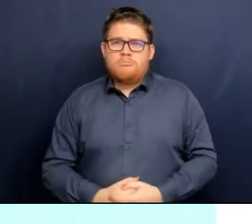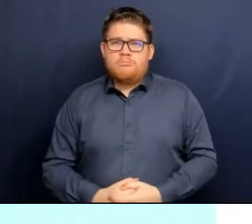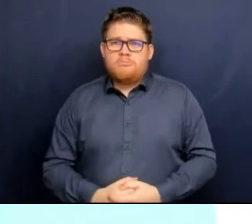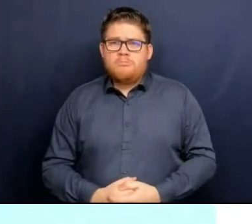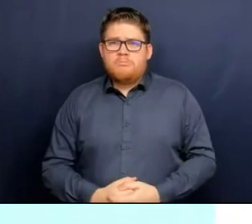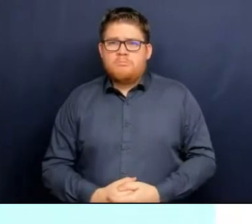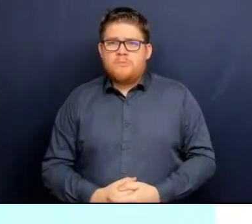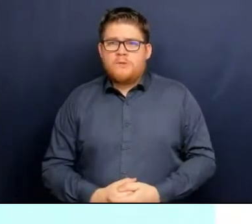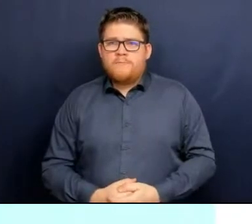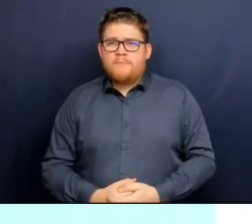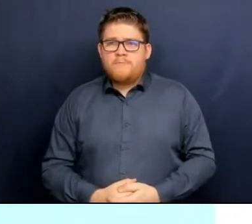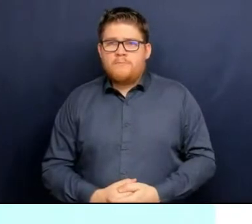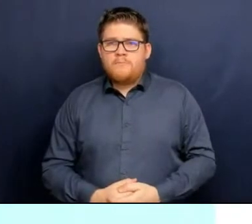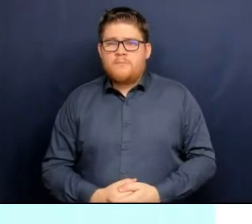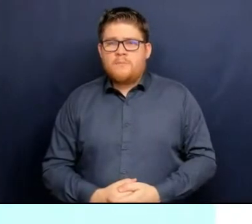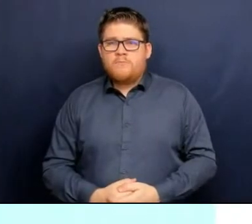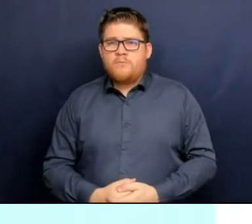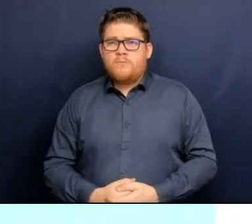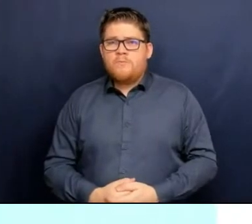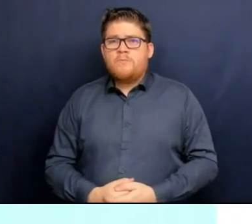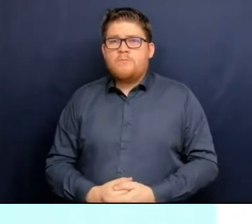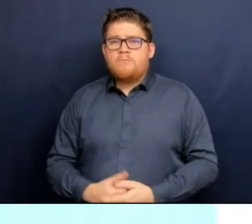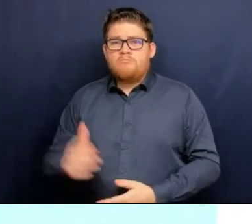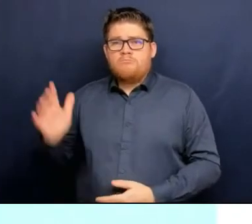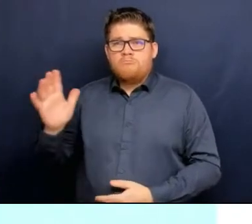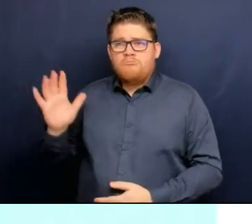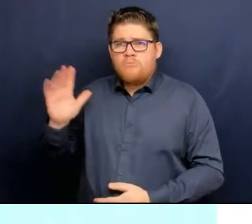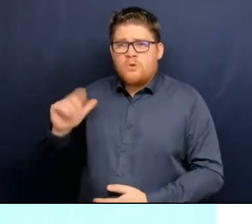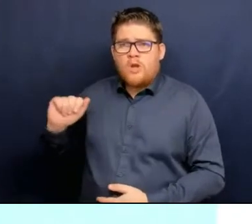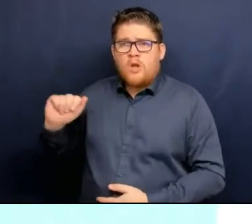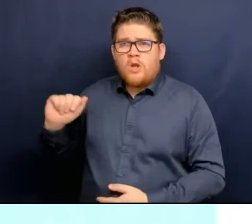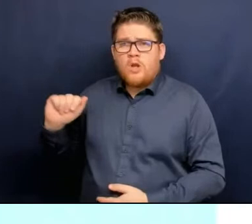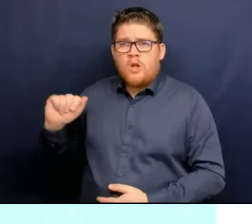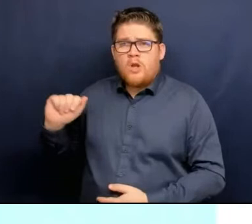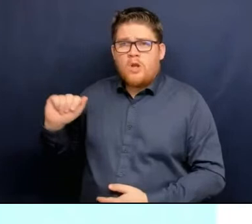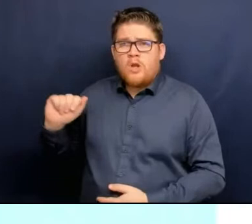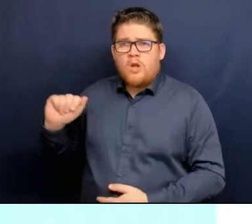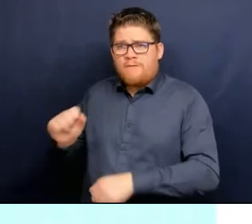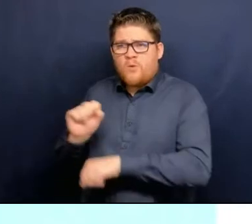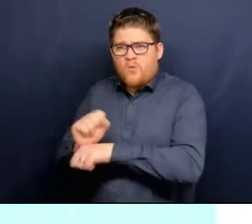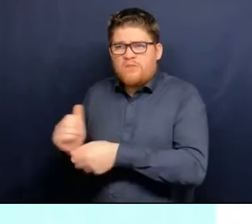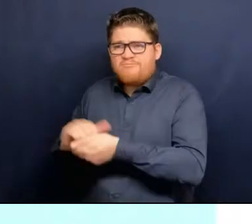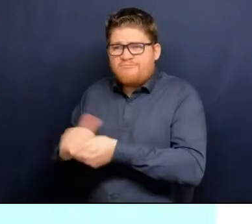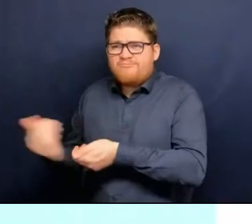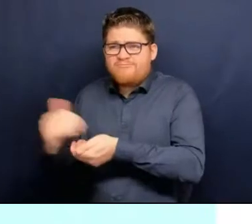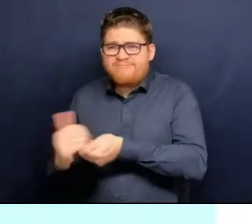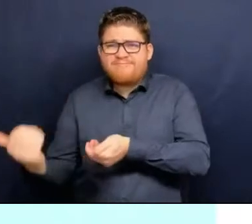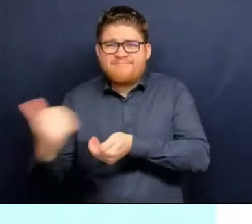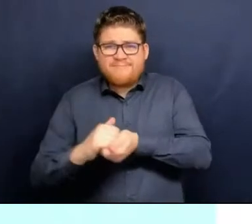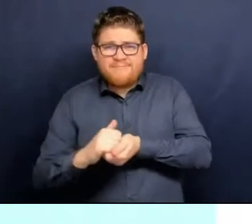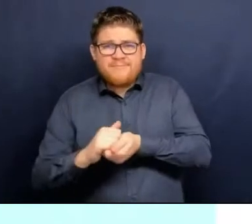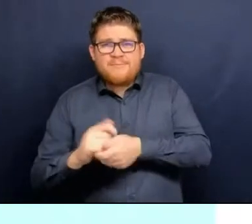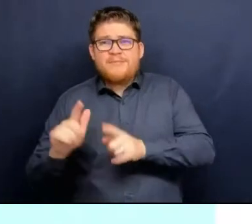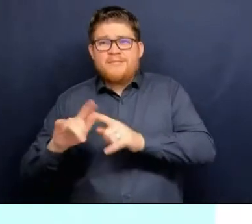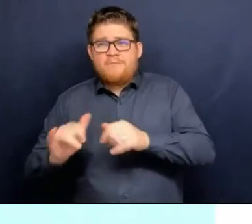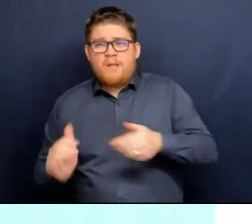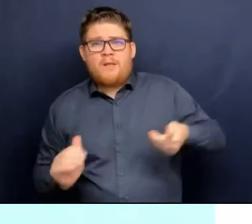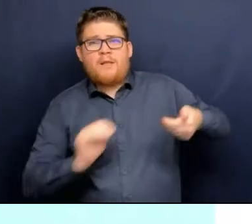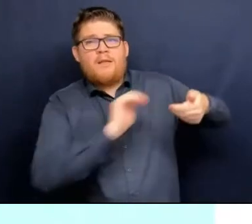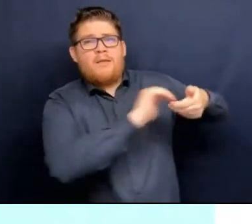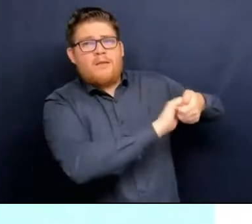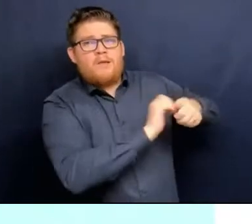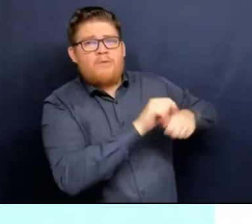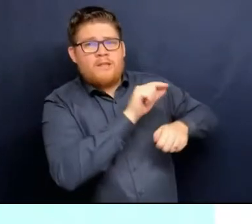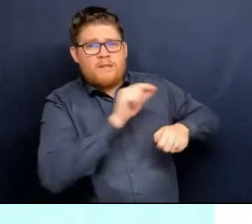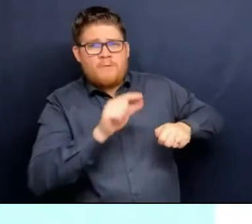in cooperation and in consultation with the province to develop the action plan itself. So it already is a reflection of what some of